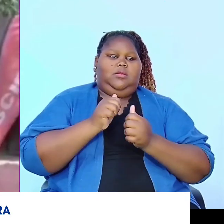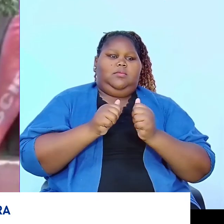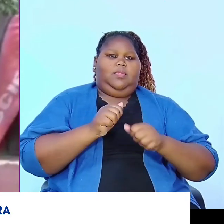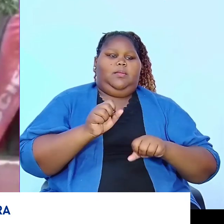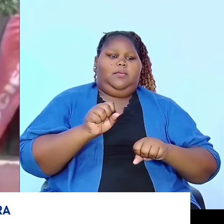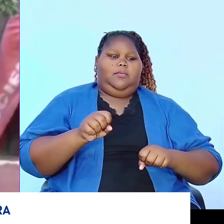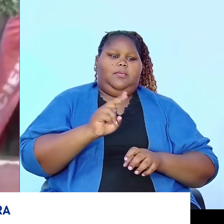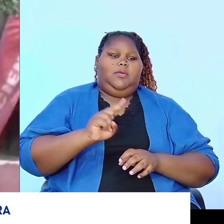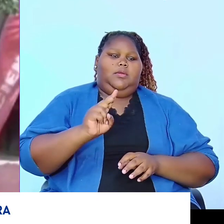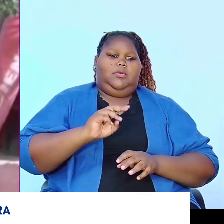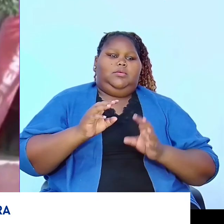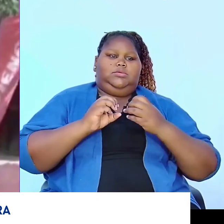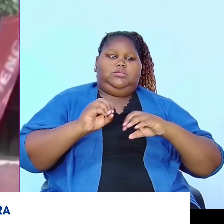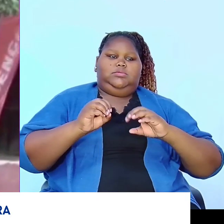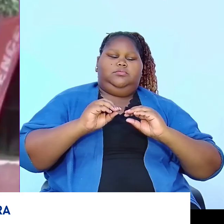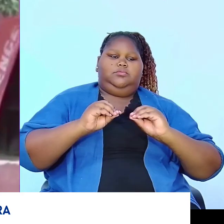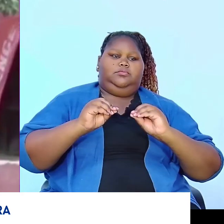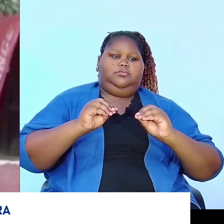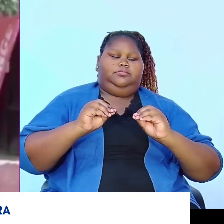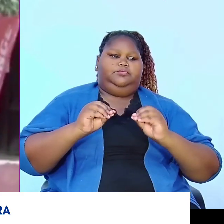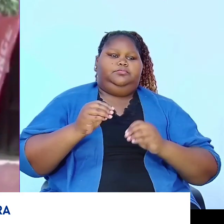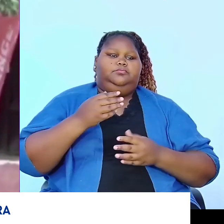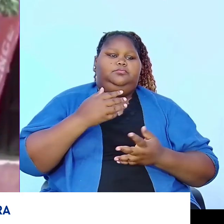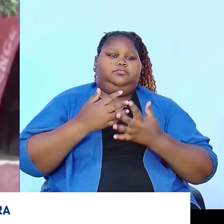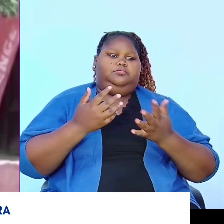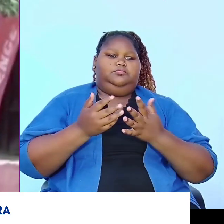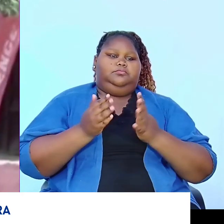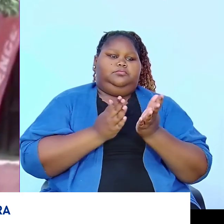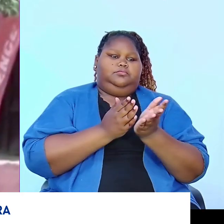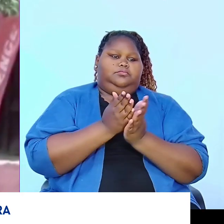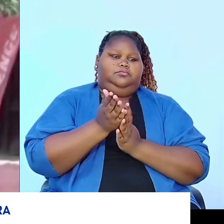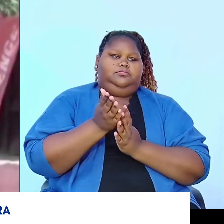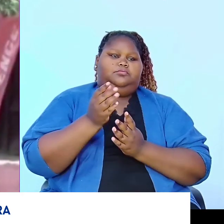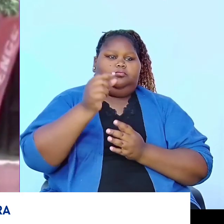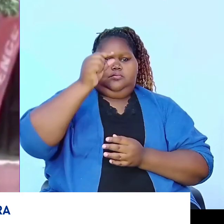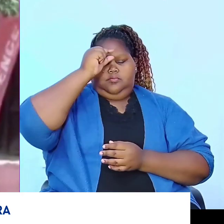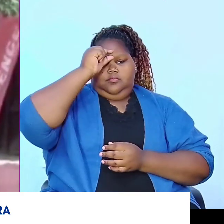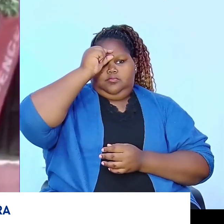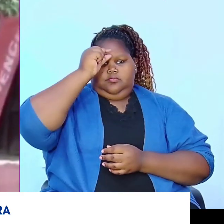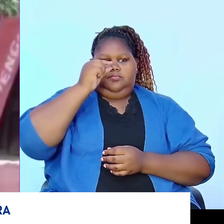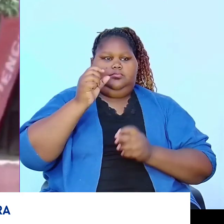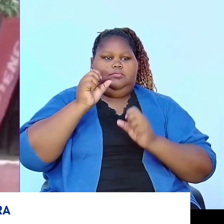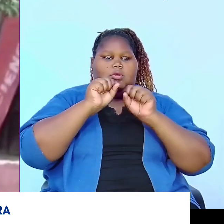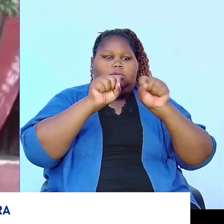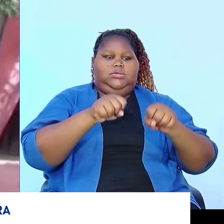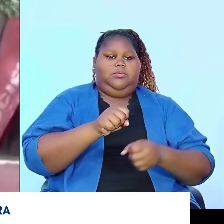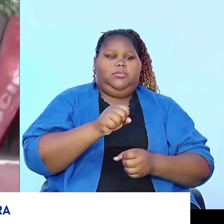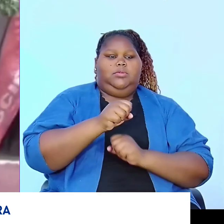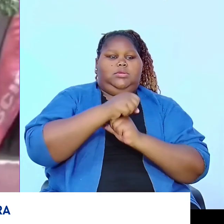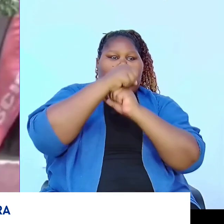Kwa hivyo labda kupitia serikali inaweza tusupport, tupate